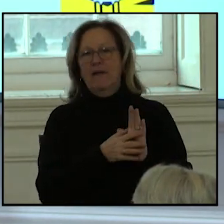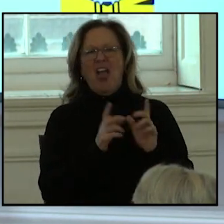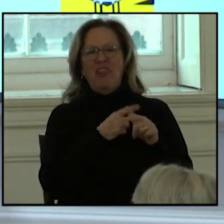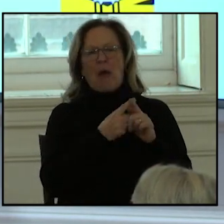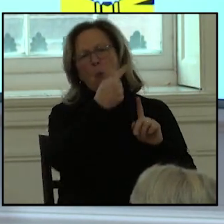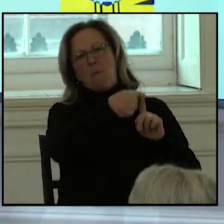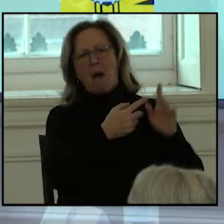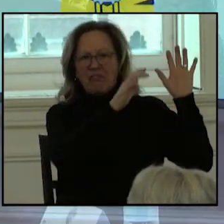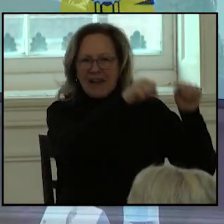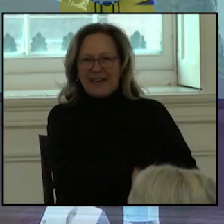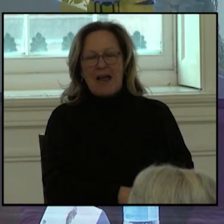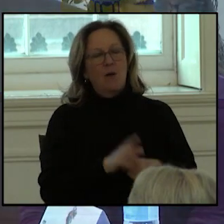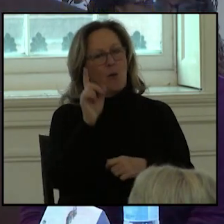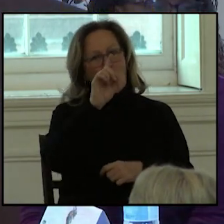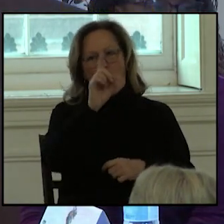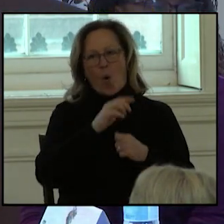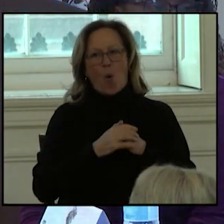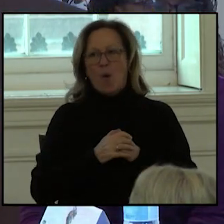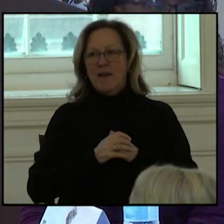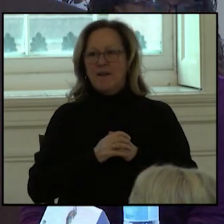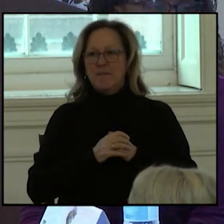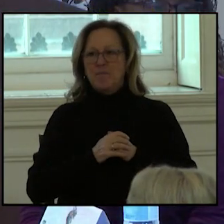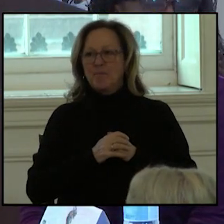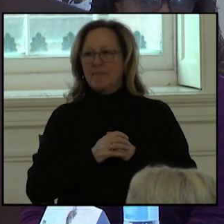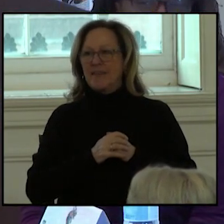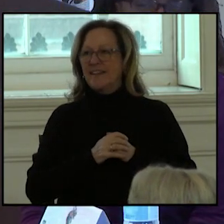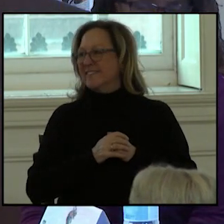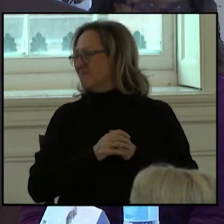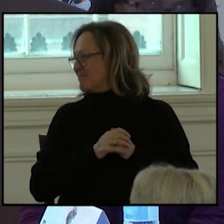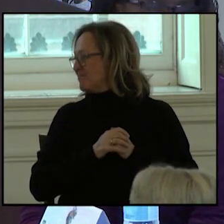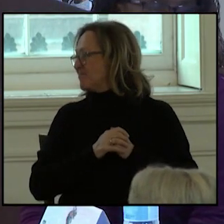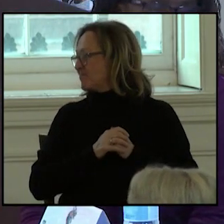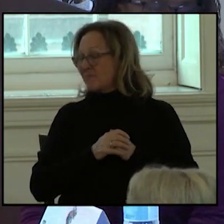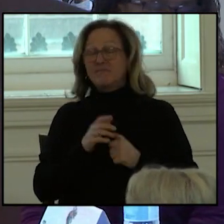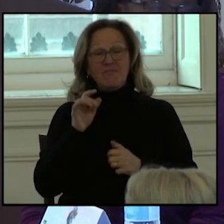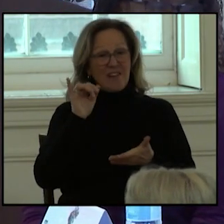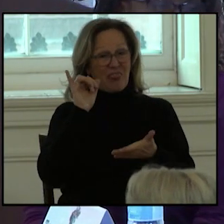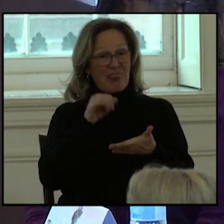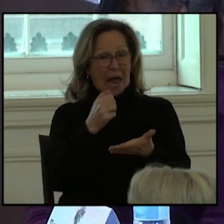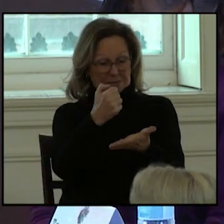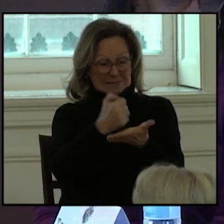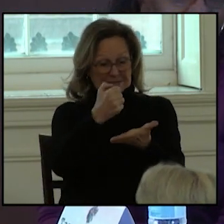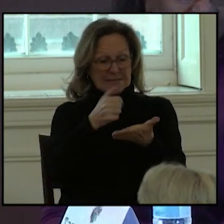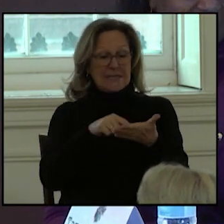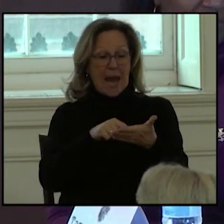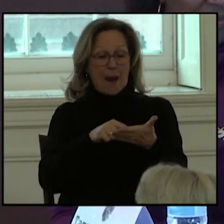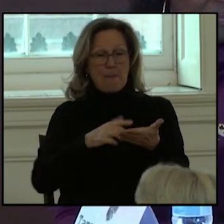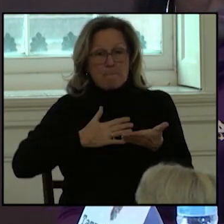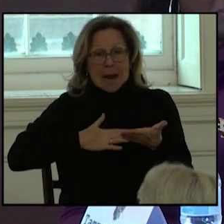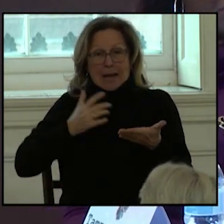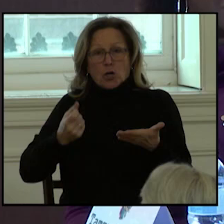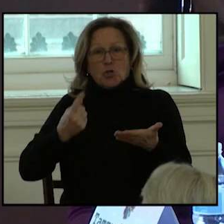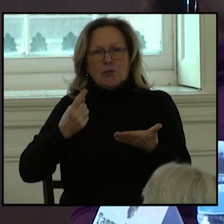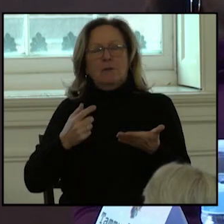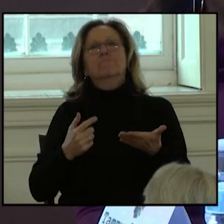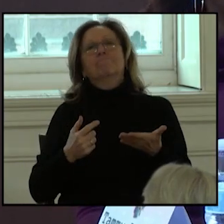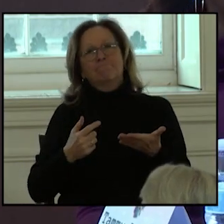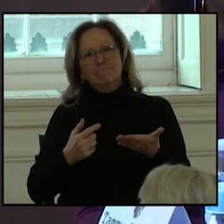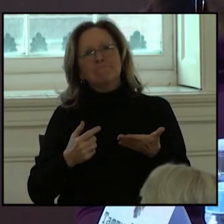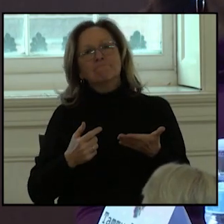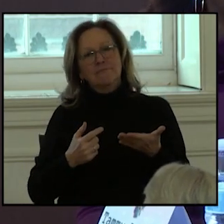down. This is a forever stamp, so buy the stamp. And it's a tremendous